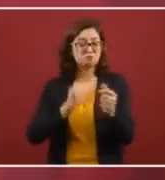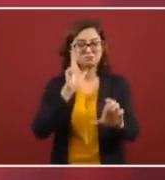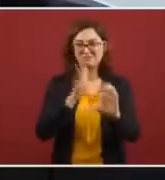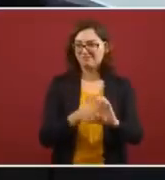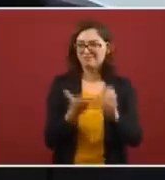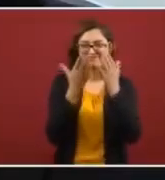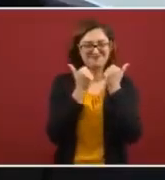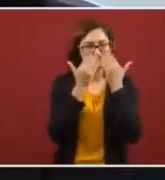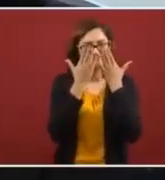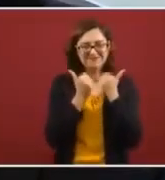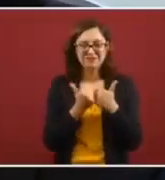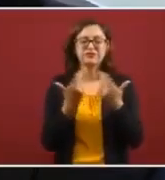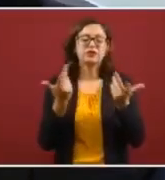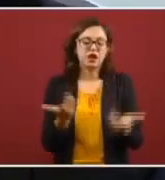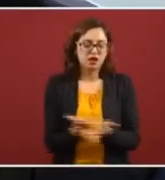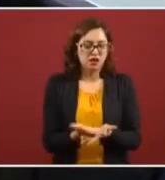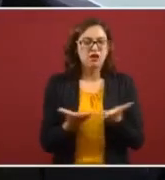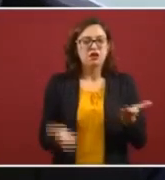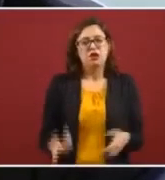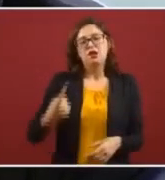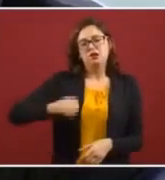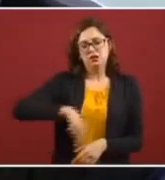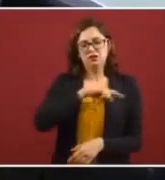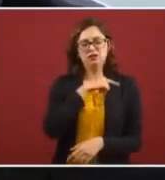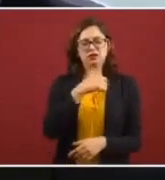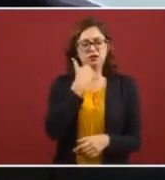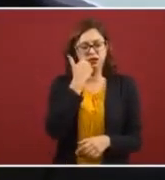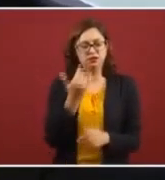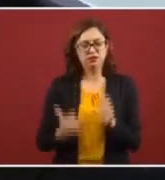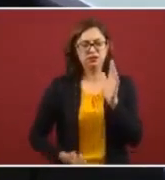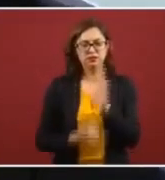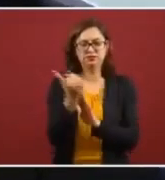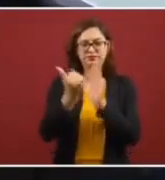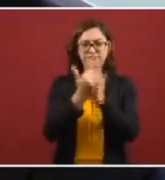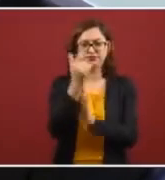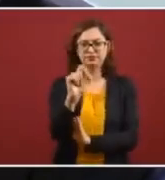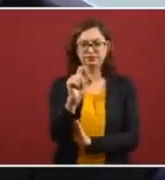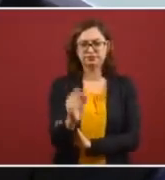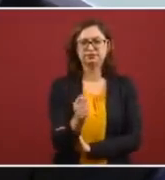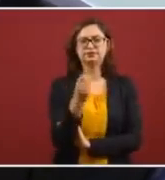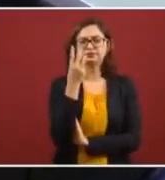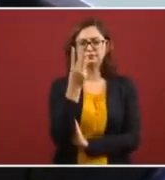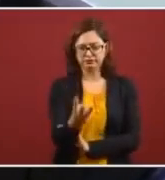they're going to have like some sort of hostel or something like that where they could stay at.